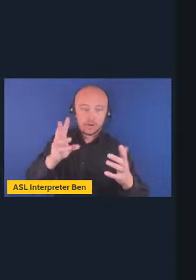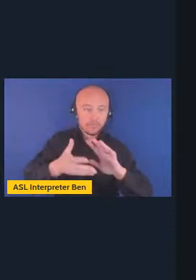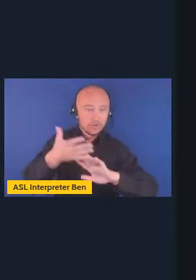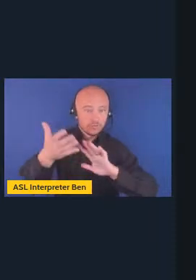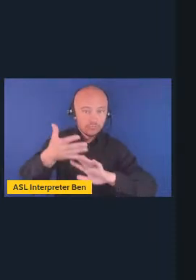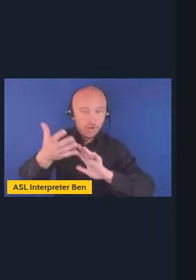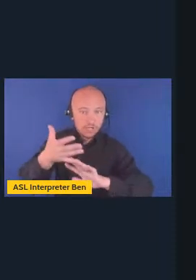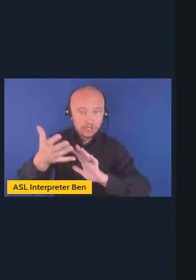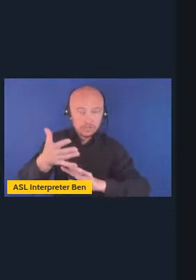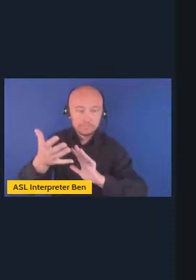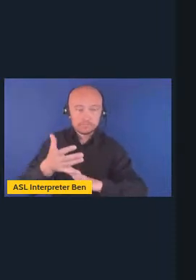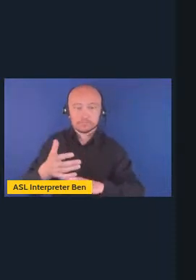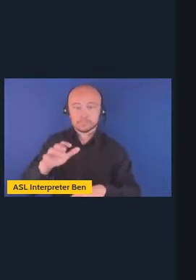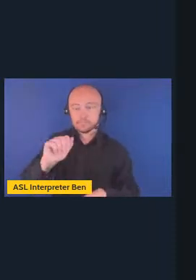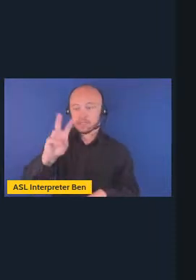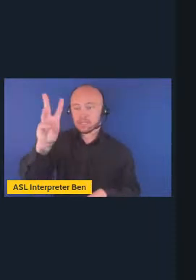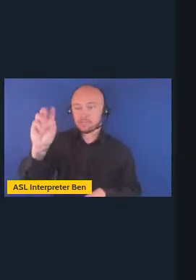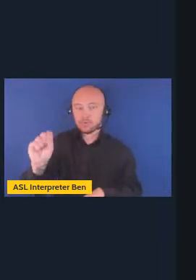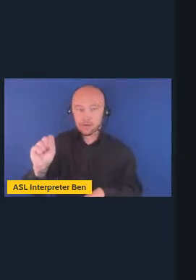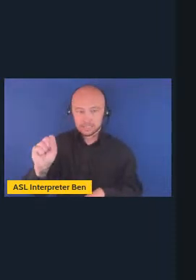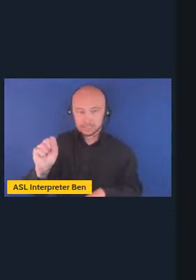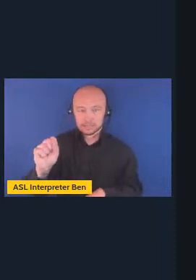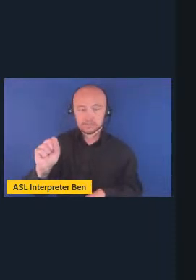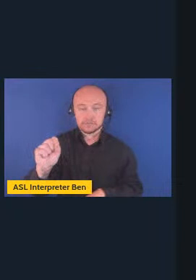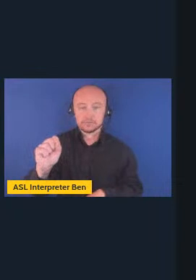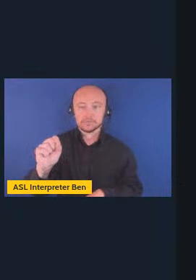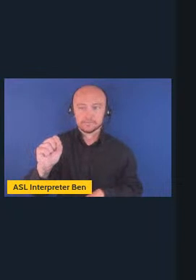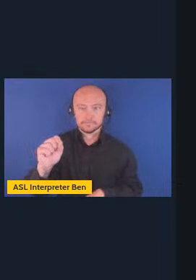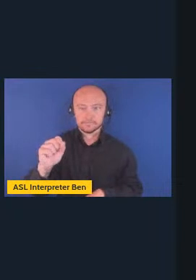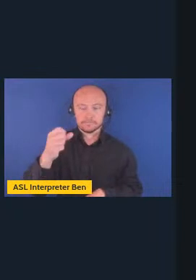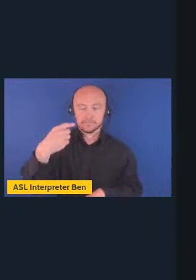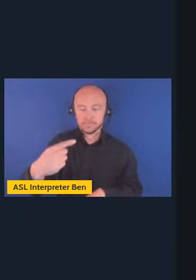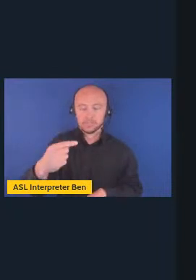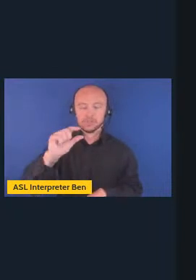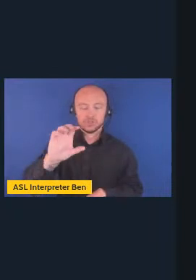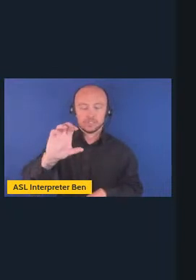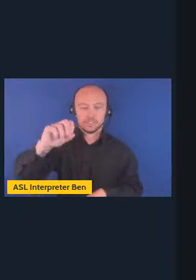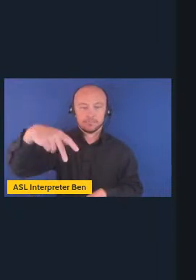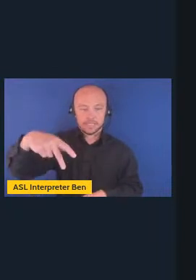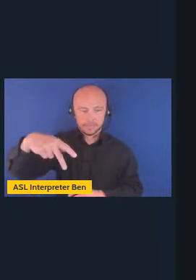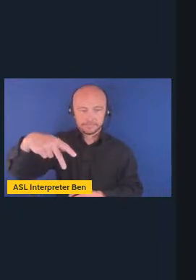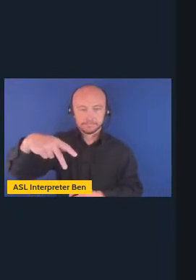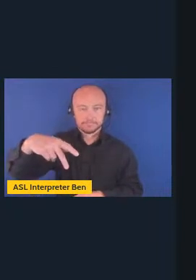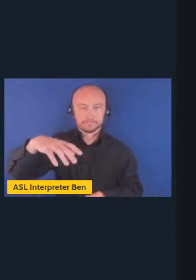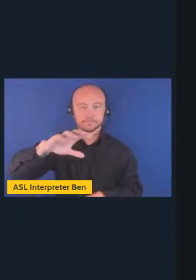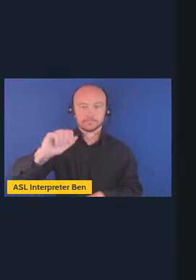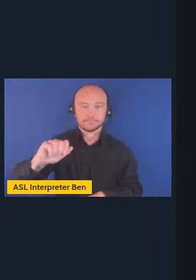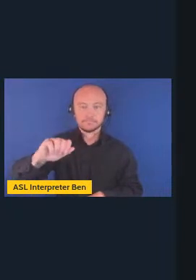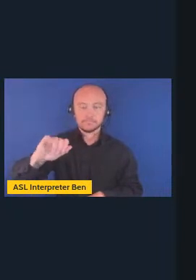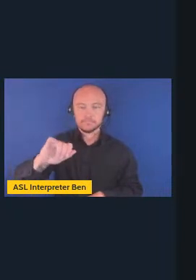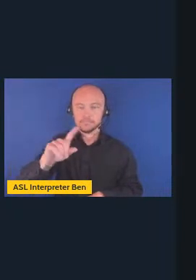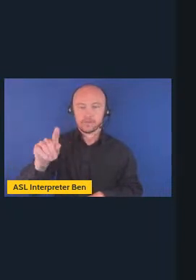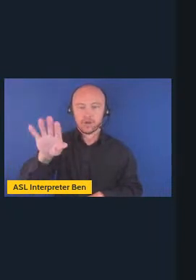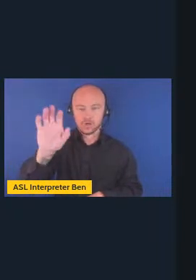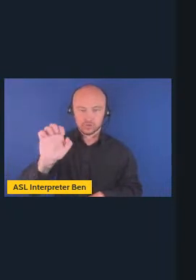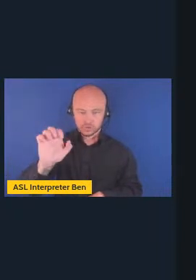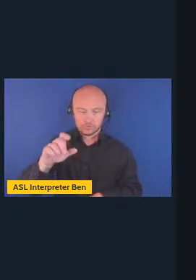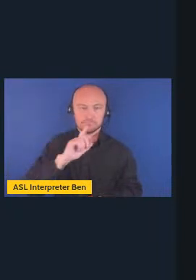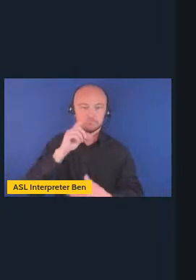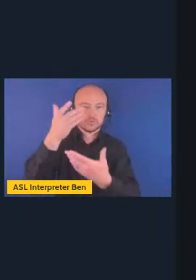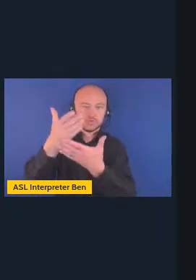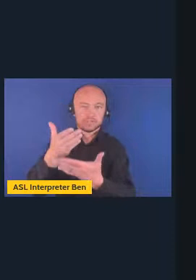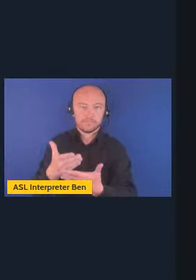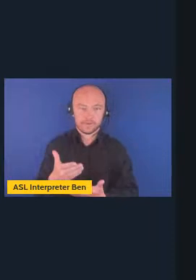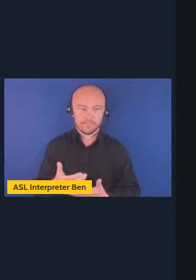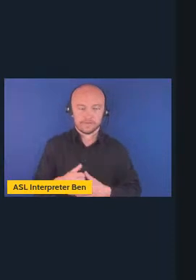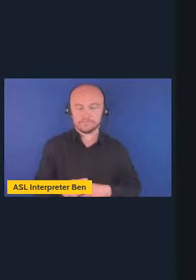on AWS and on GCP and on Azure, and there's a way to verify, an automatic way